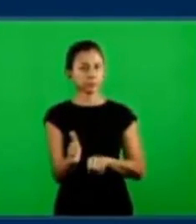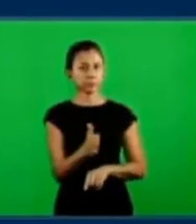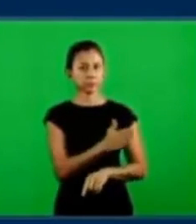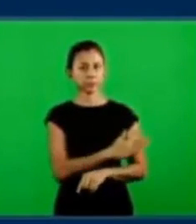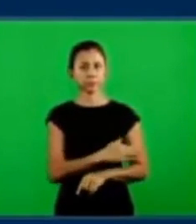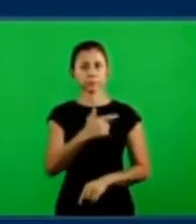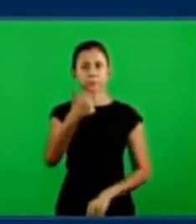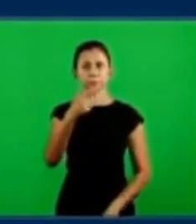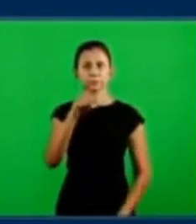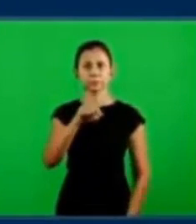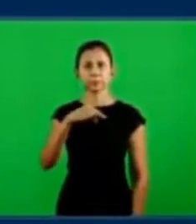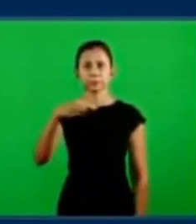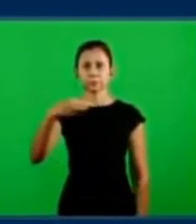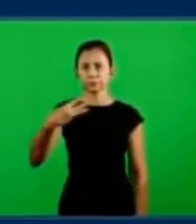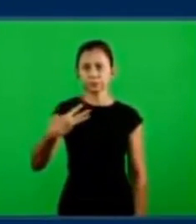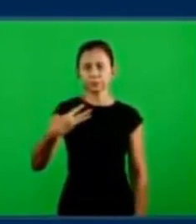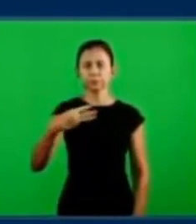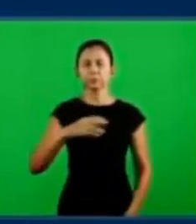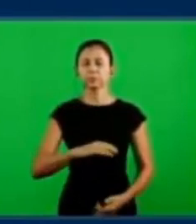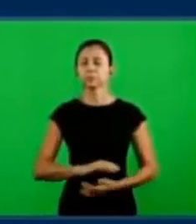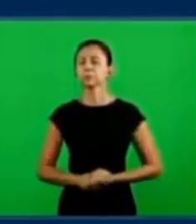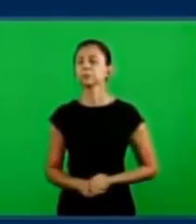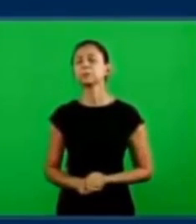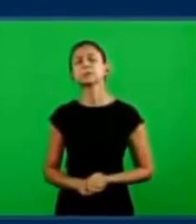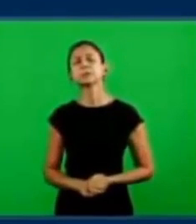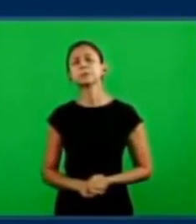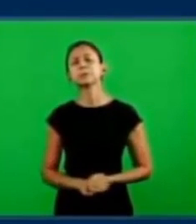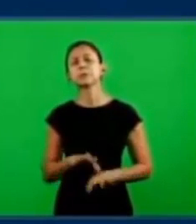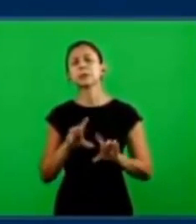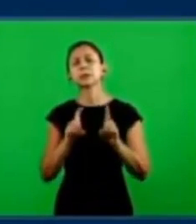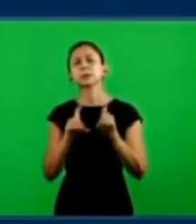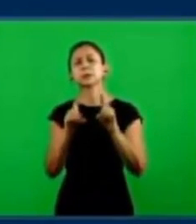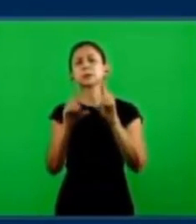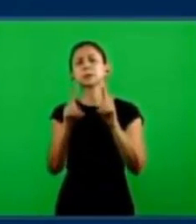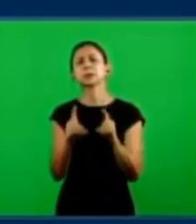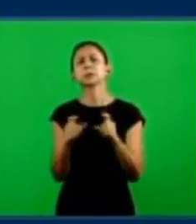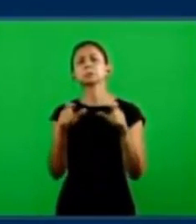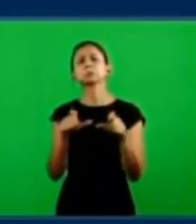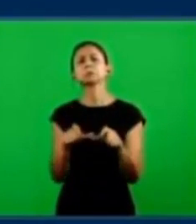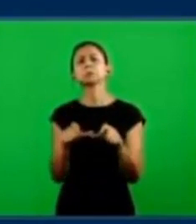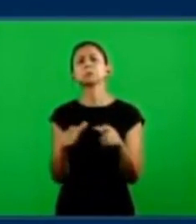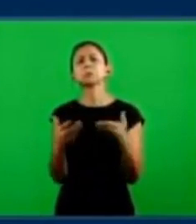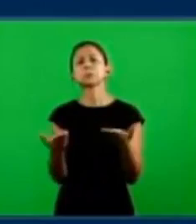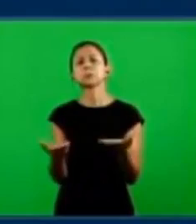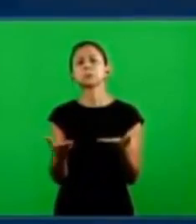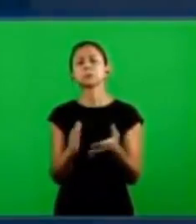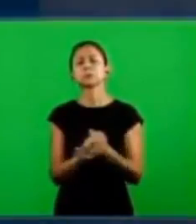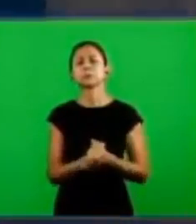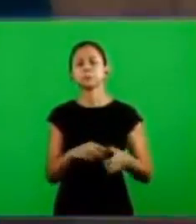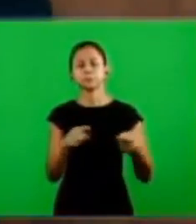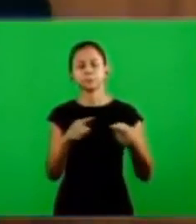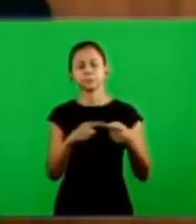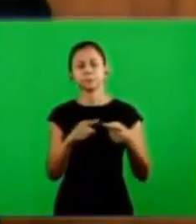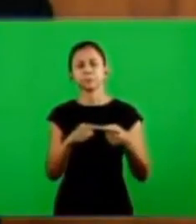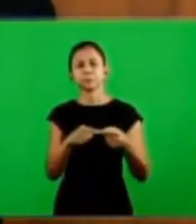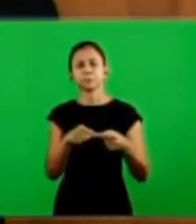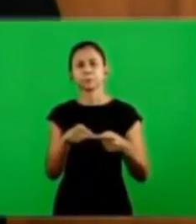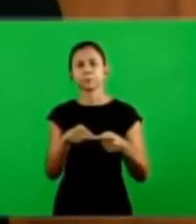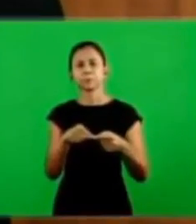And the third one, question, where were the doctrines